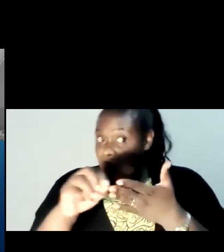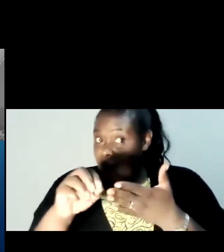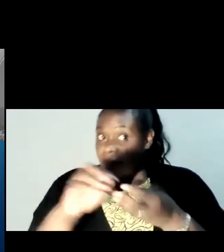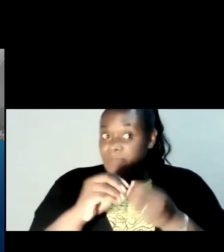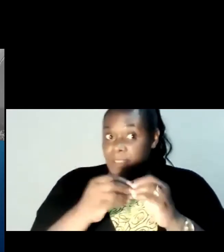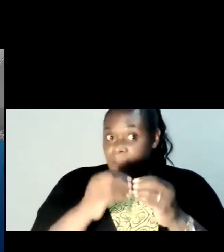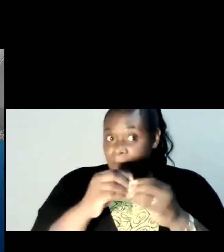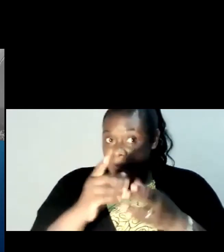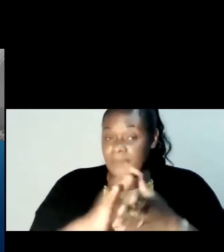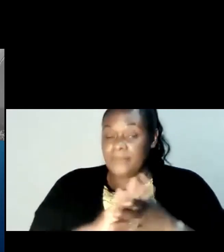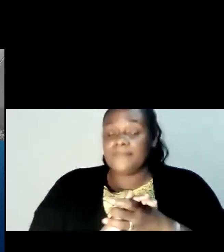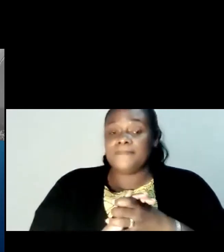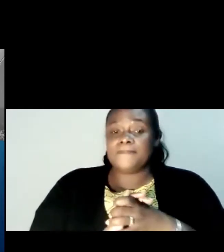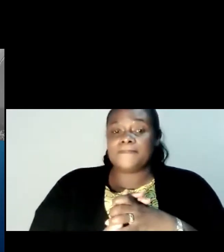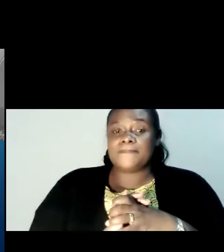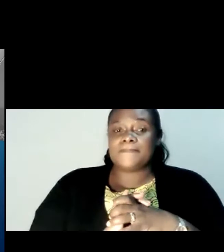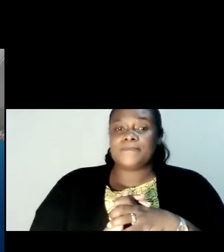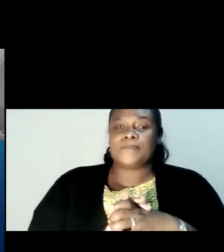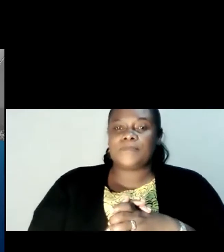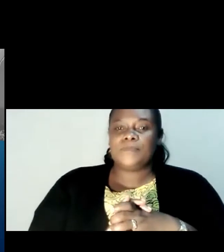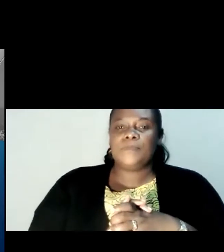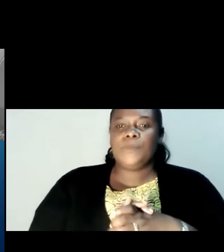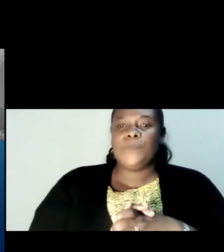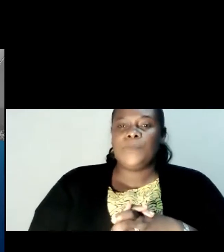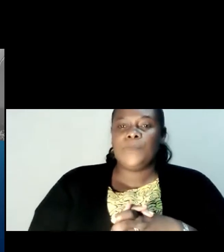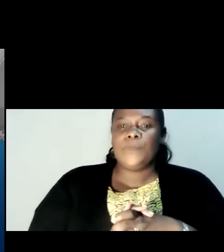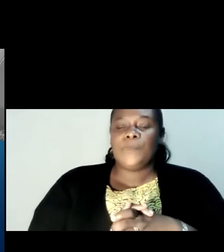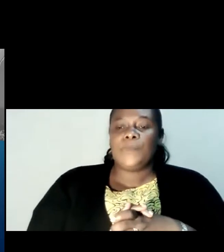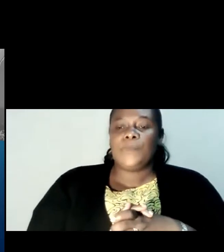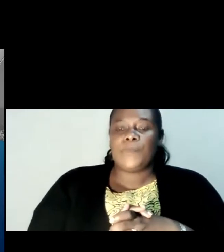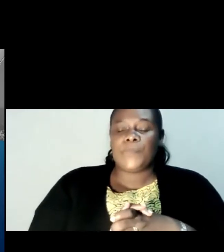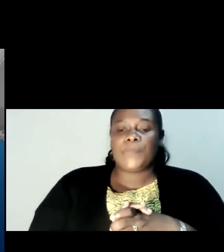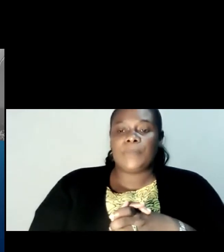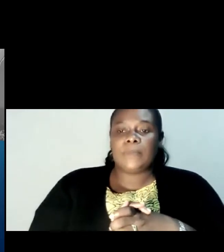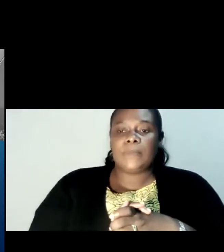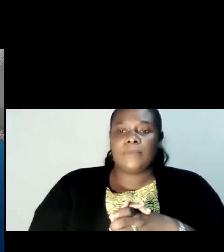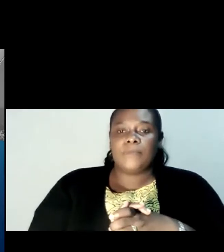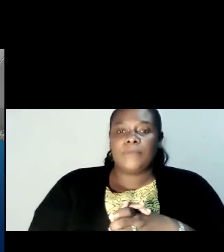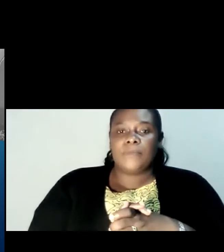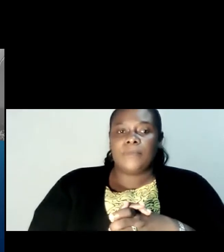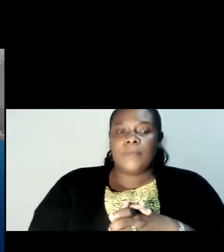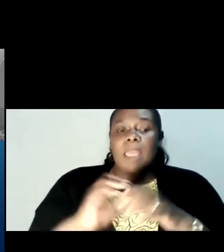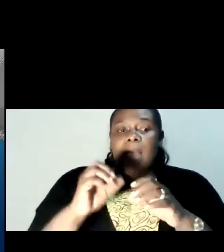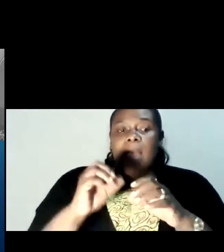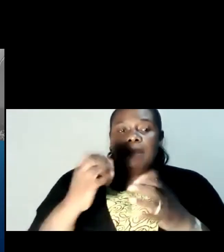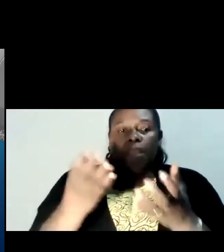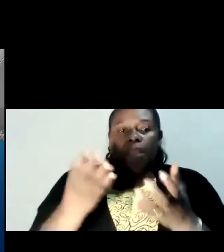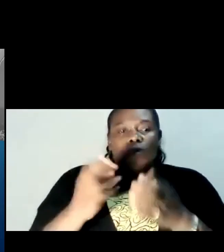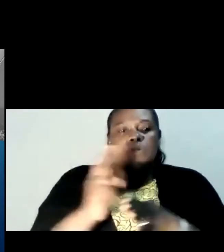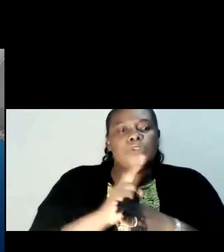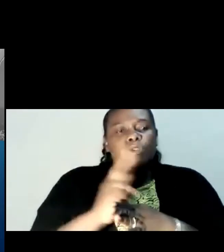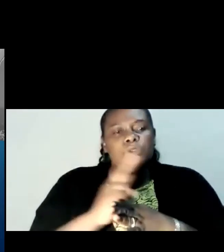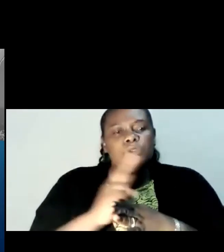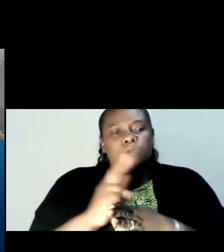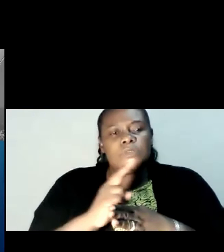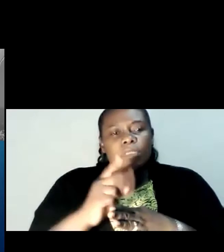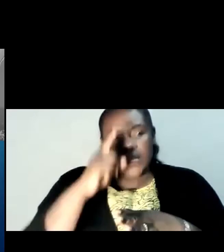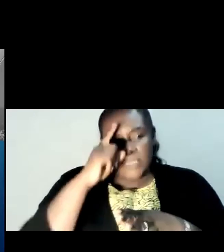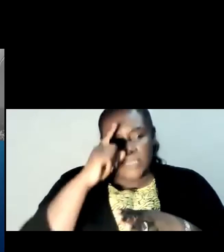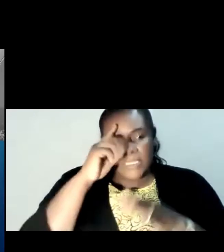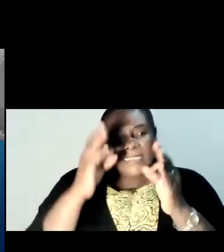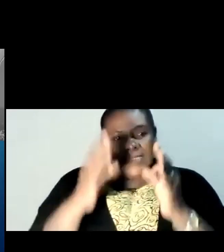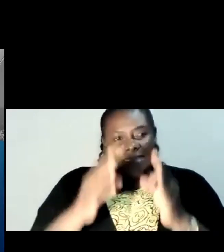And I want you to use this to decide if you will buy that food product or